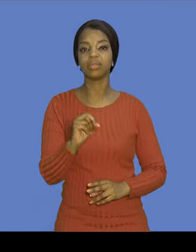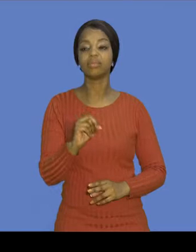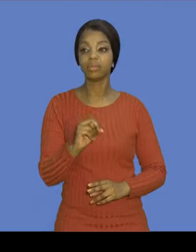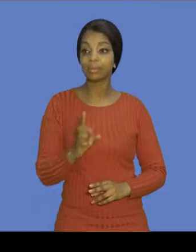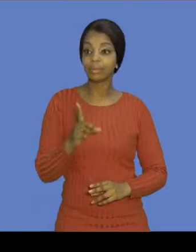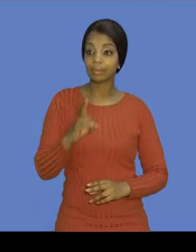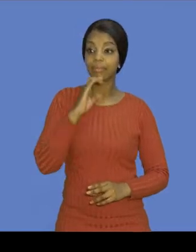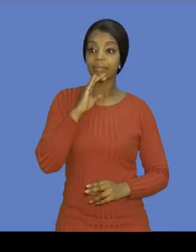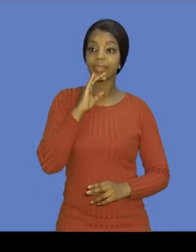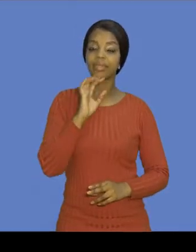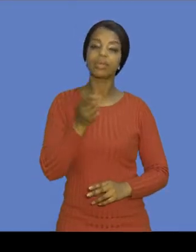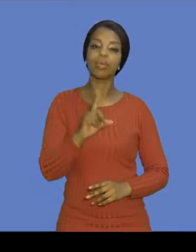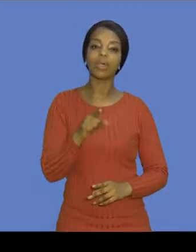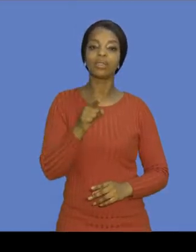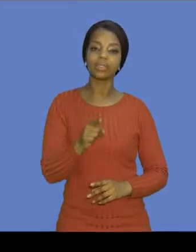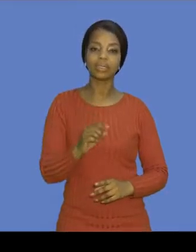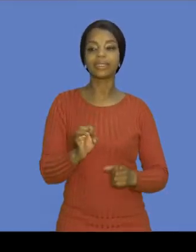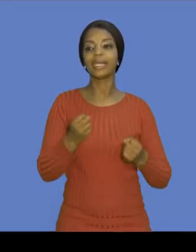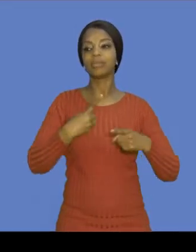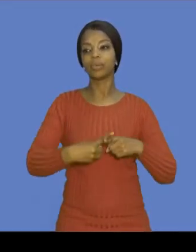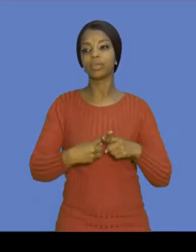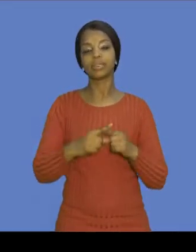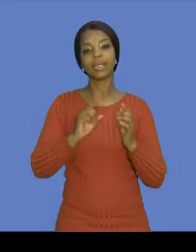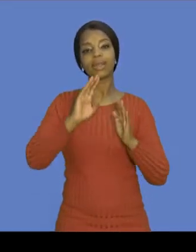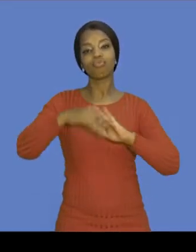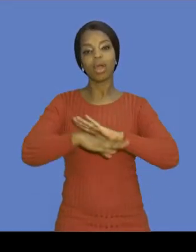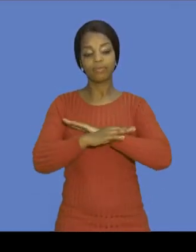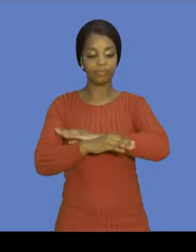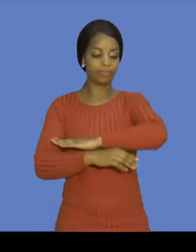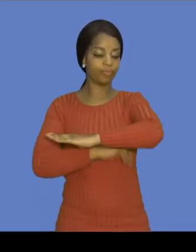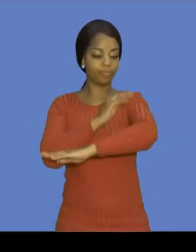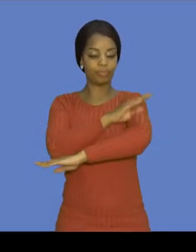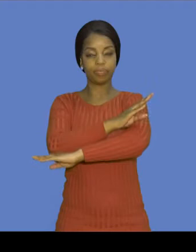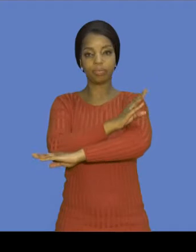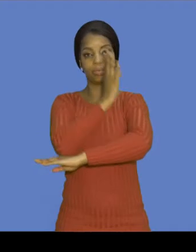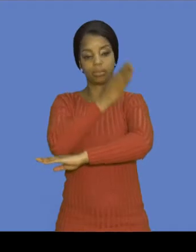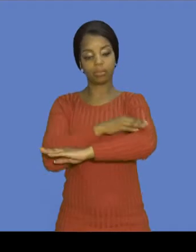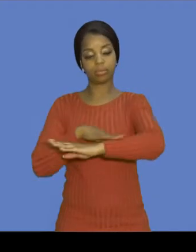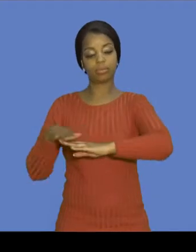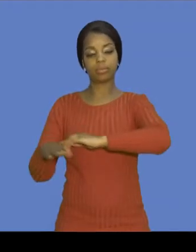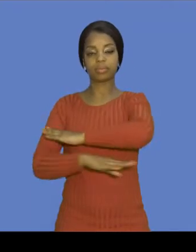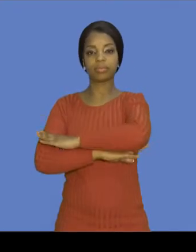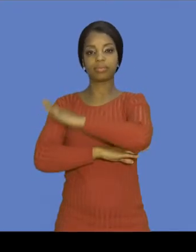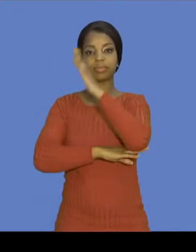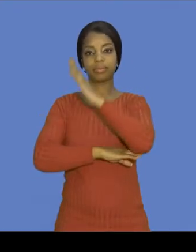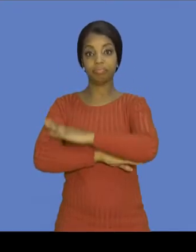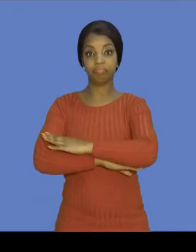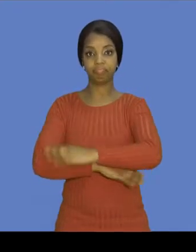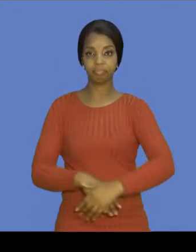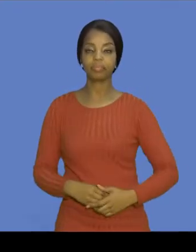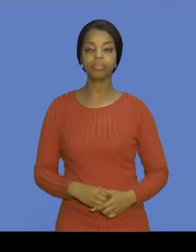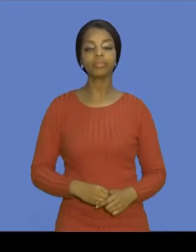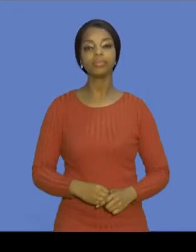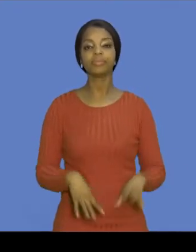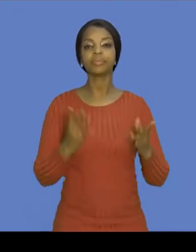exponential equation. That's just a quick reminder of what exactly is a compound growth. Now, let's also put this